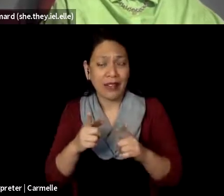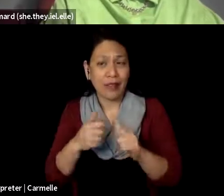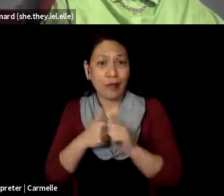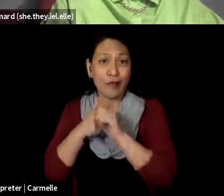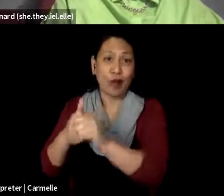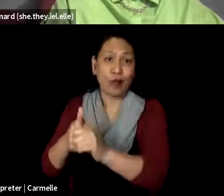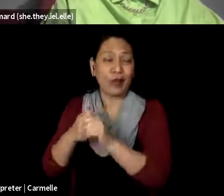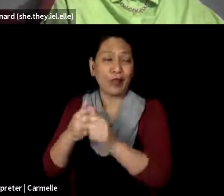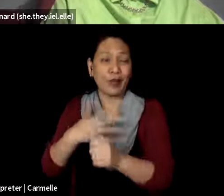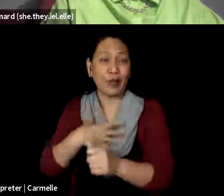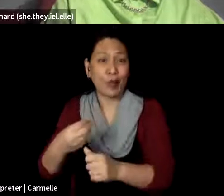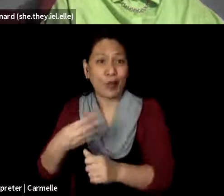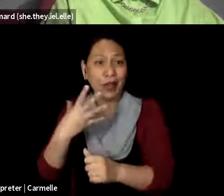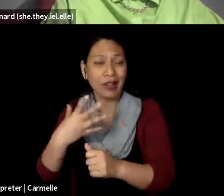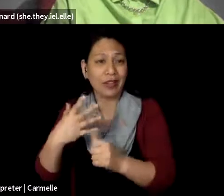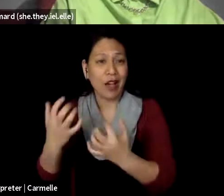their white audiences.